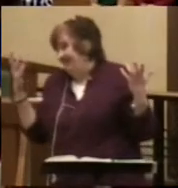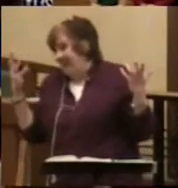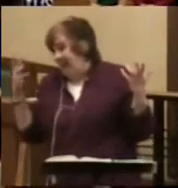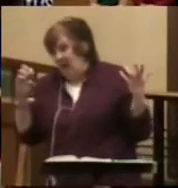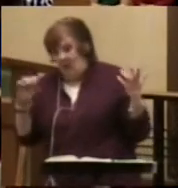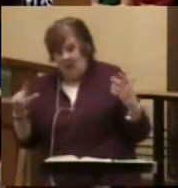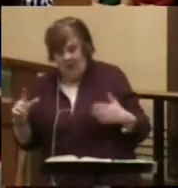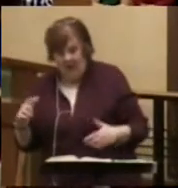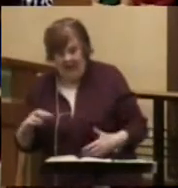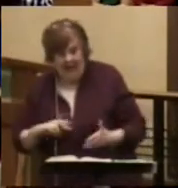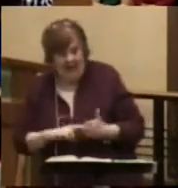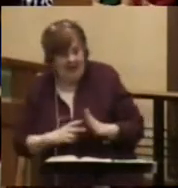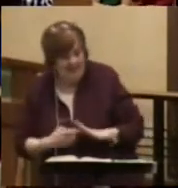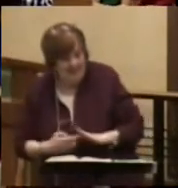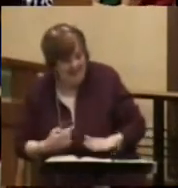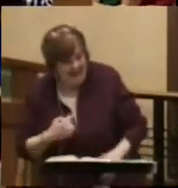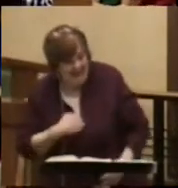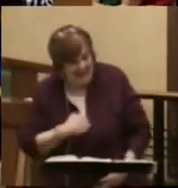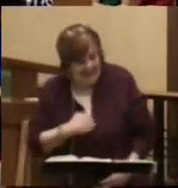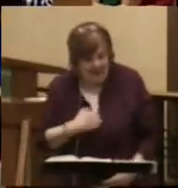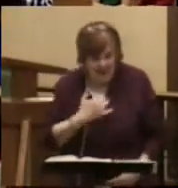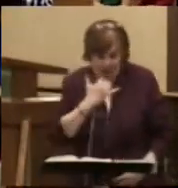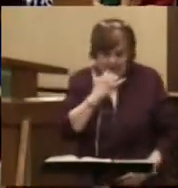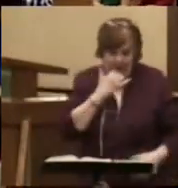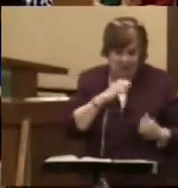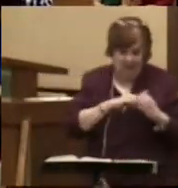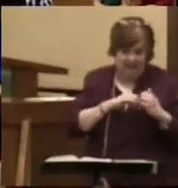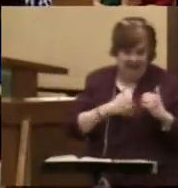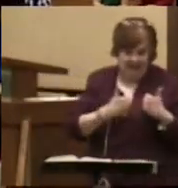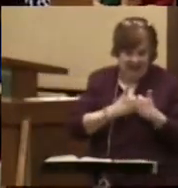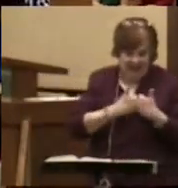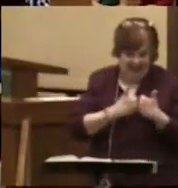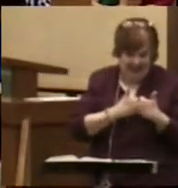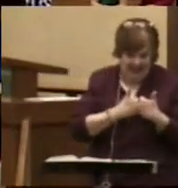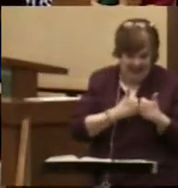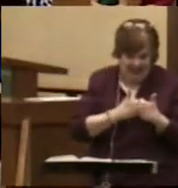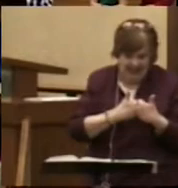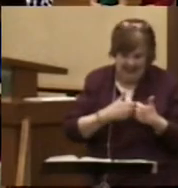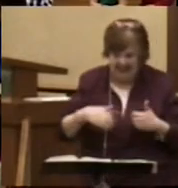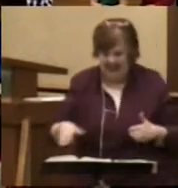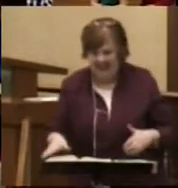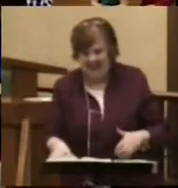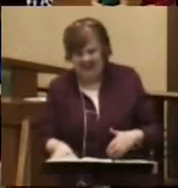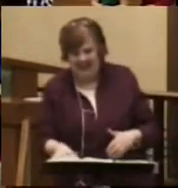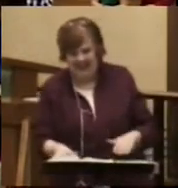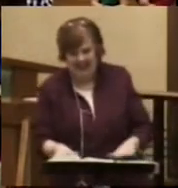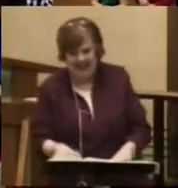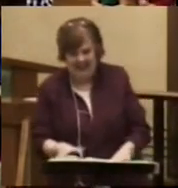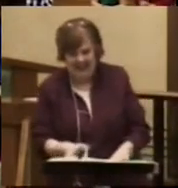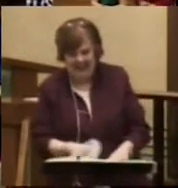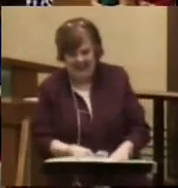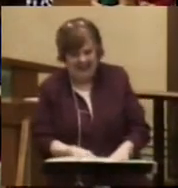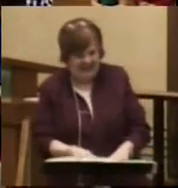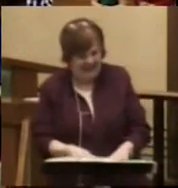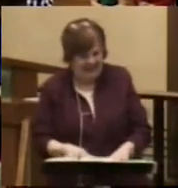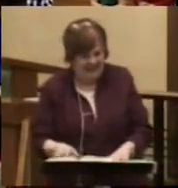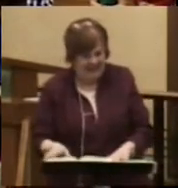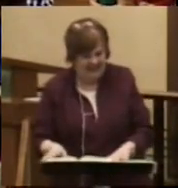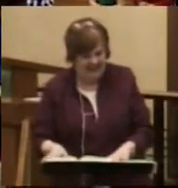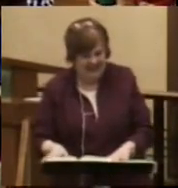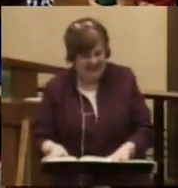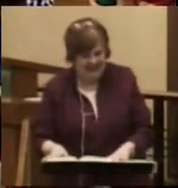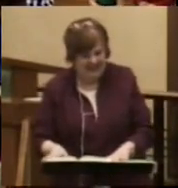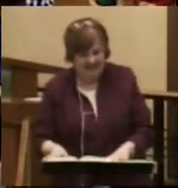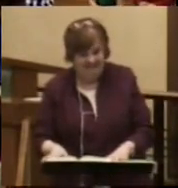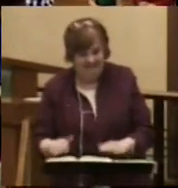Well, I mean, what was wrong with that game? What was wrong with the game?